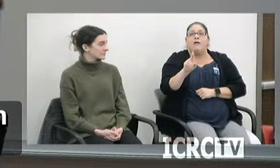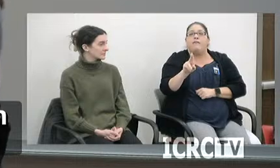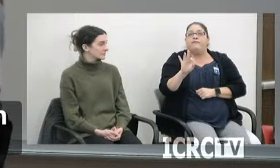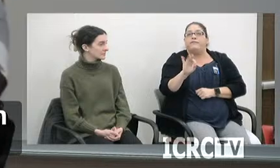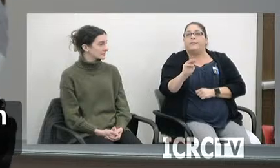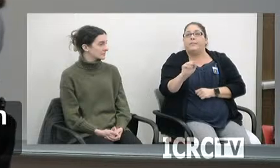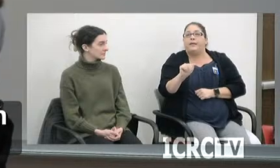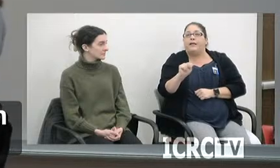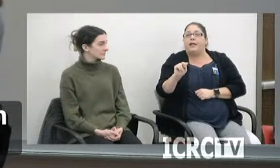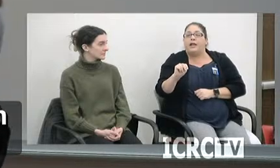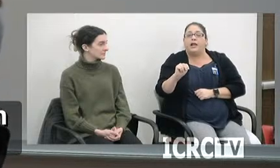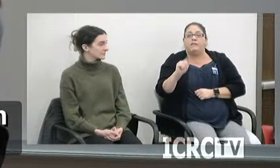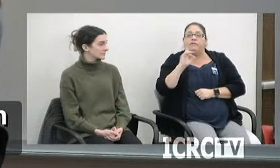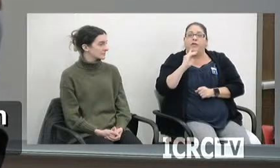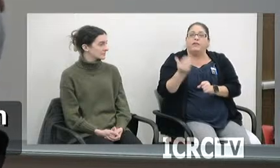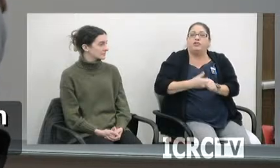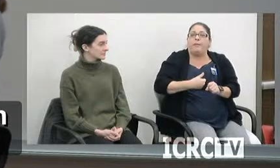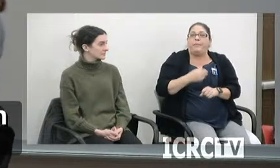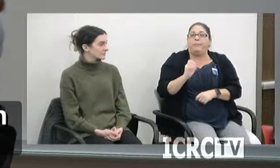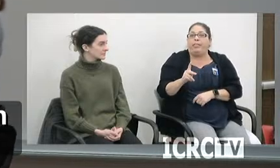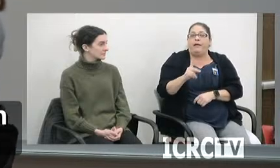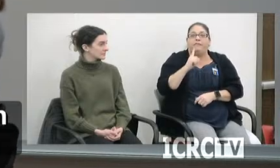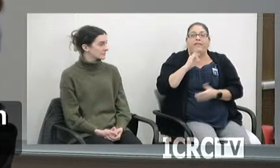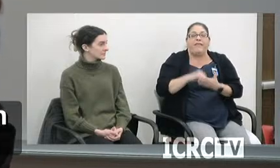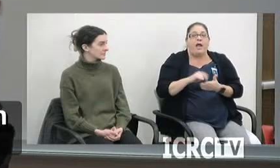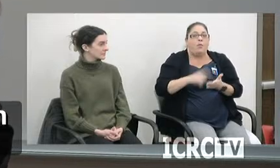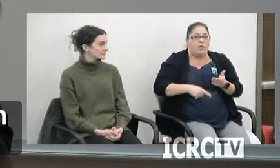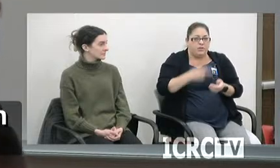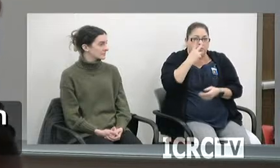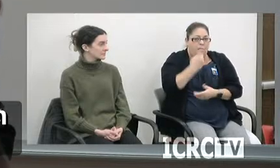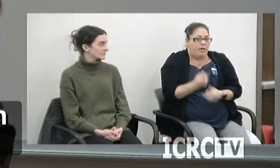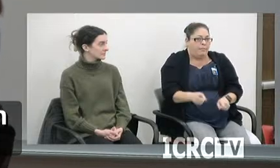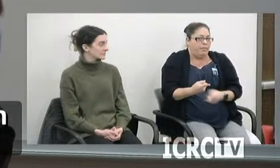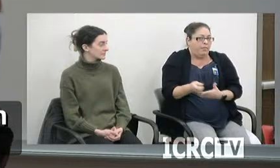on the chopping block, according to the stuff we saw last week.